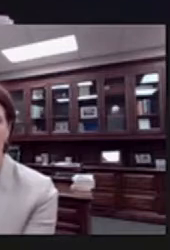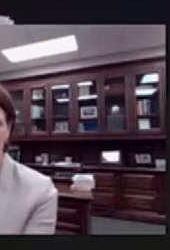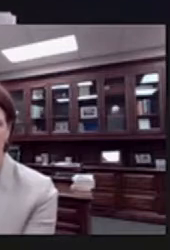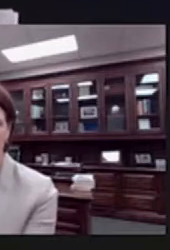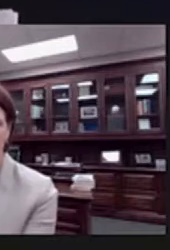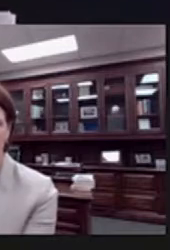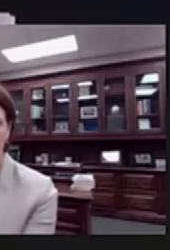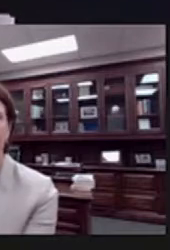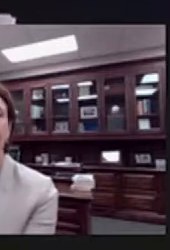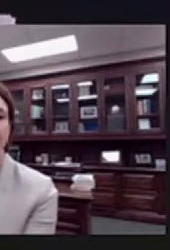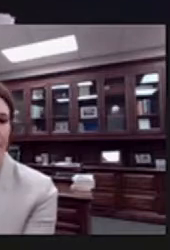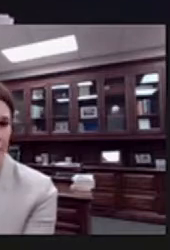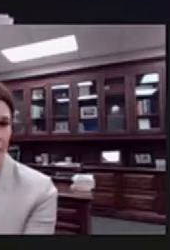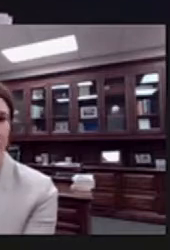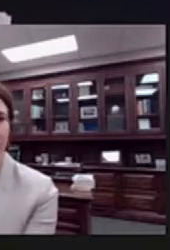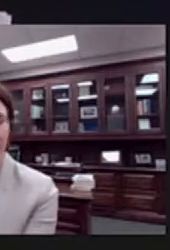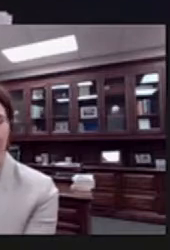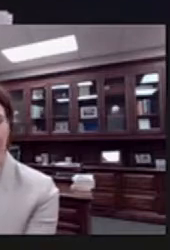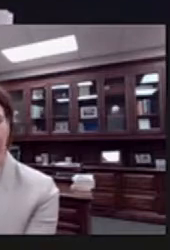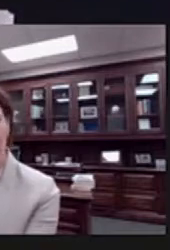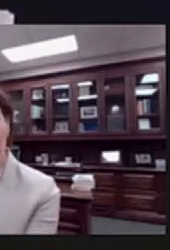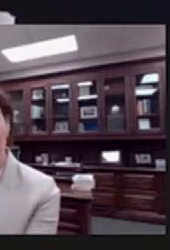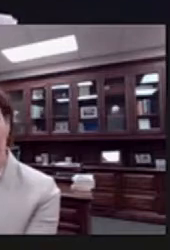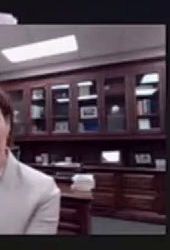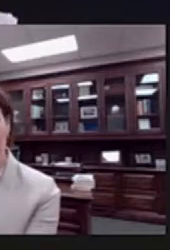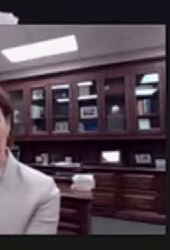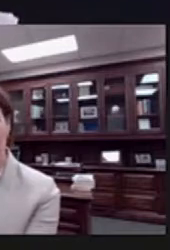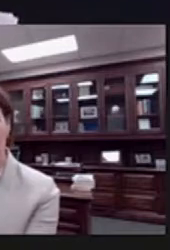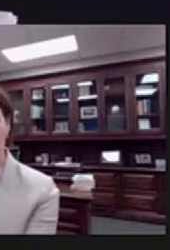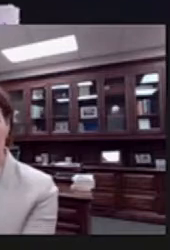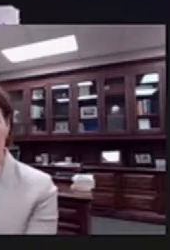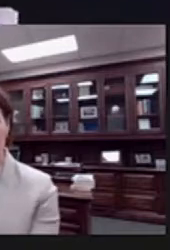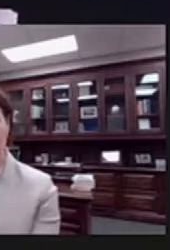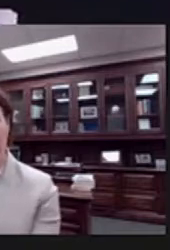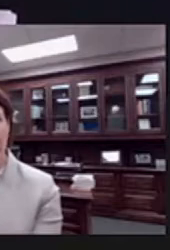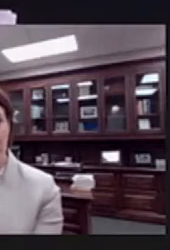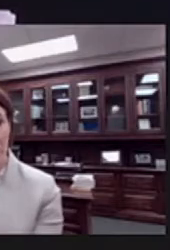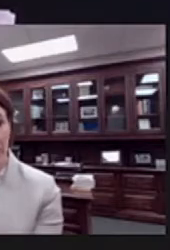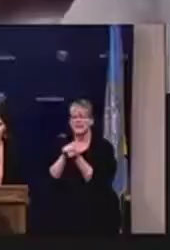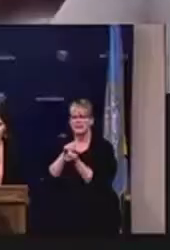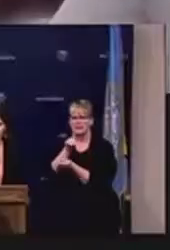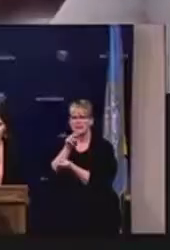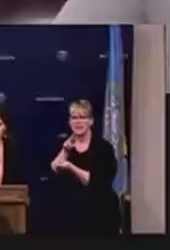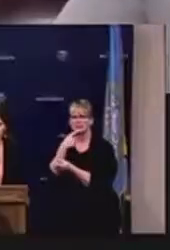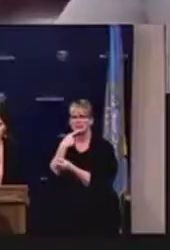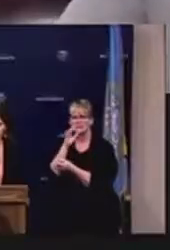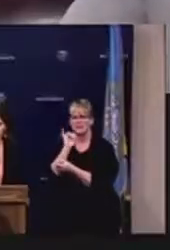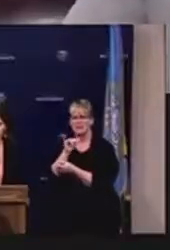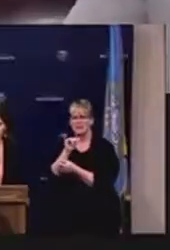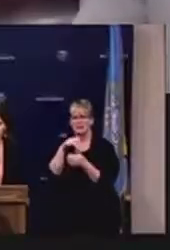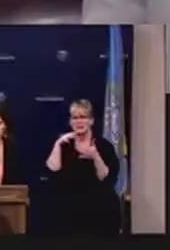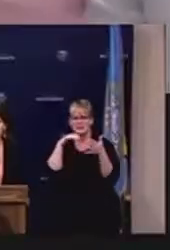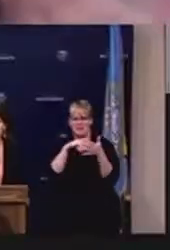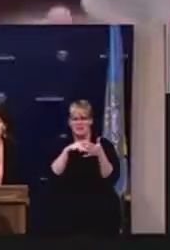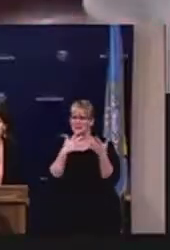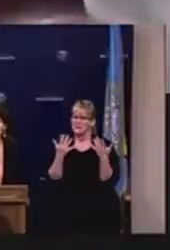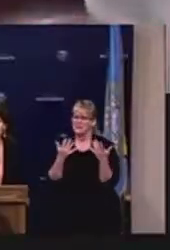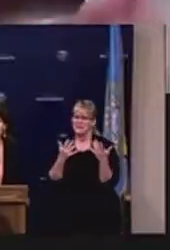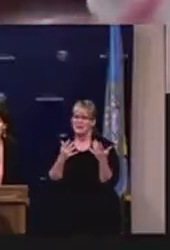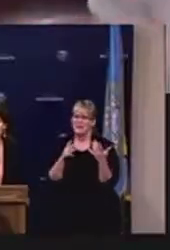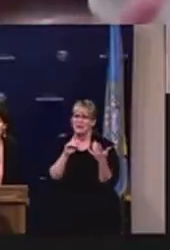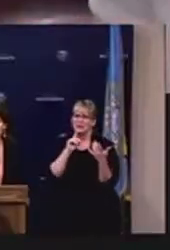that's the one that's been covered so much. Exactly. You know, that study was really kind of a registry. So it wasn't